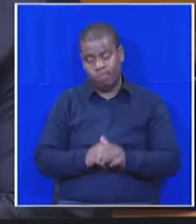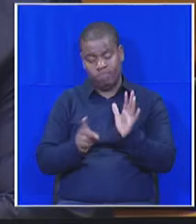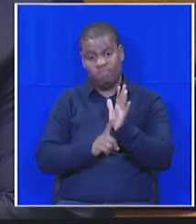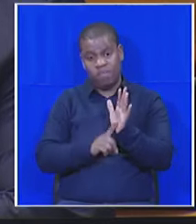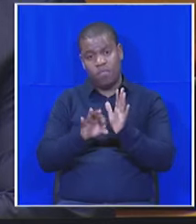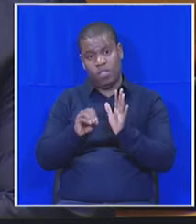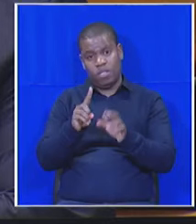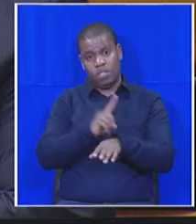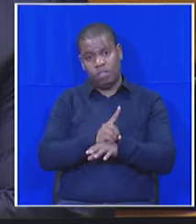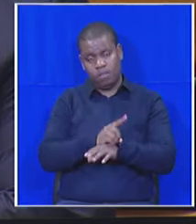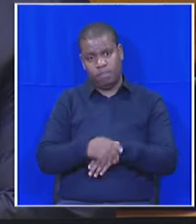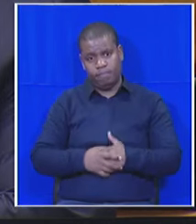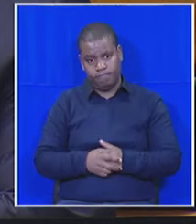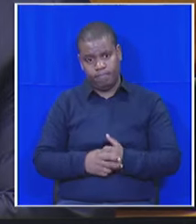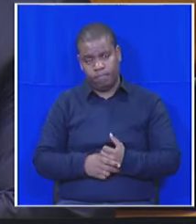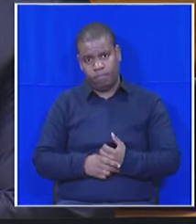seconds.